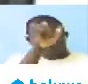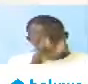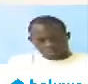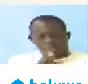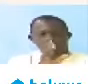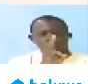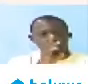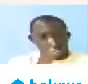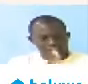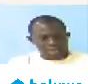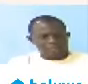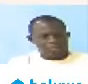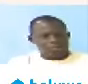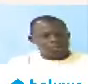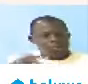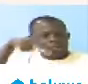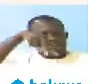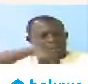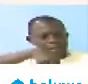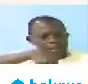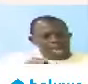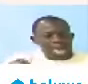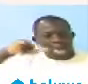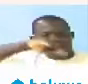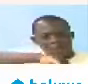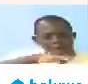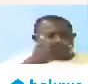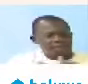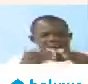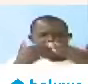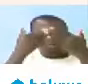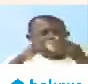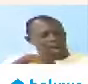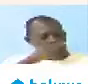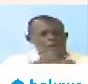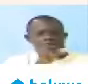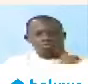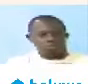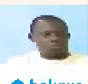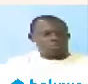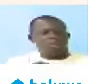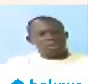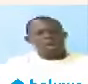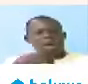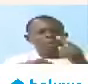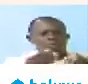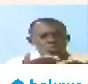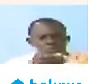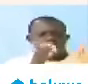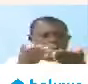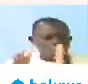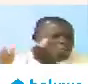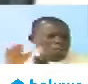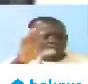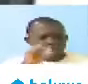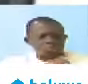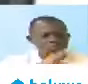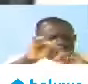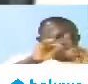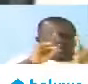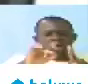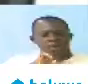person who was at the airport at that time was not informed about us. Because just about the intelligence matter